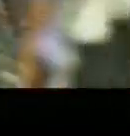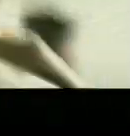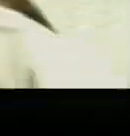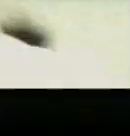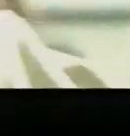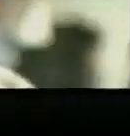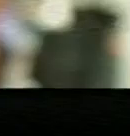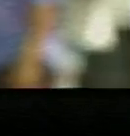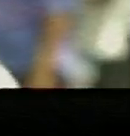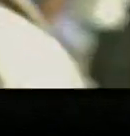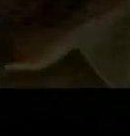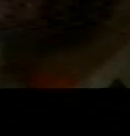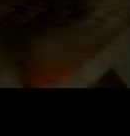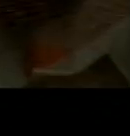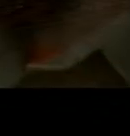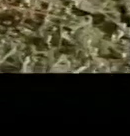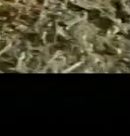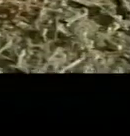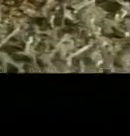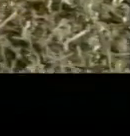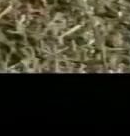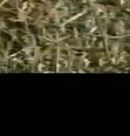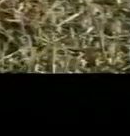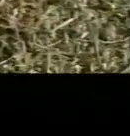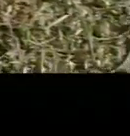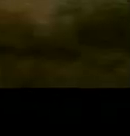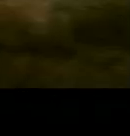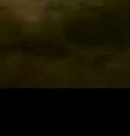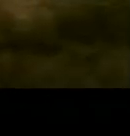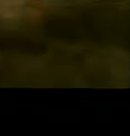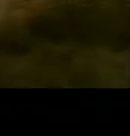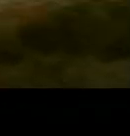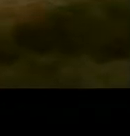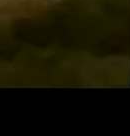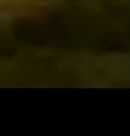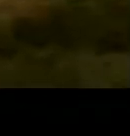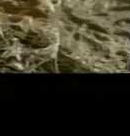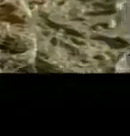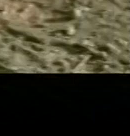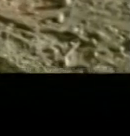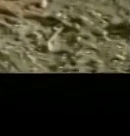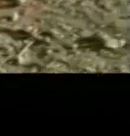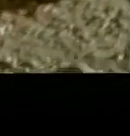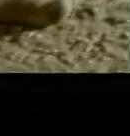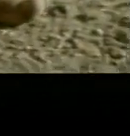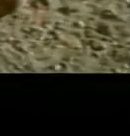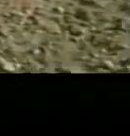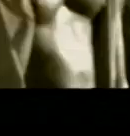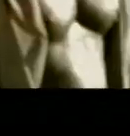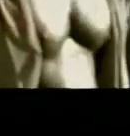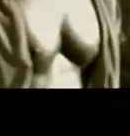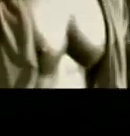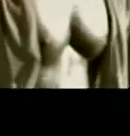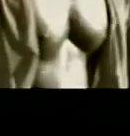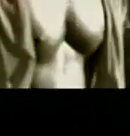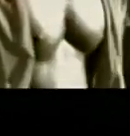Babylon. Hail King Selassie, I the conquering lion, lion, lion. Rockstar, was my